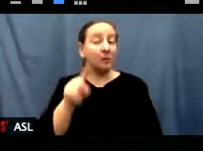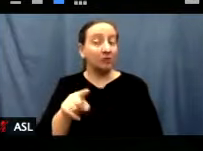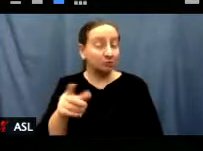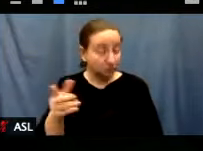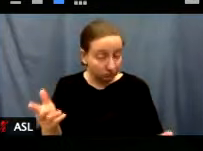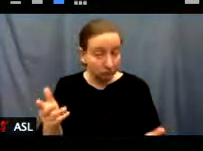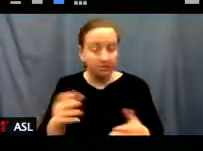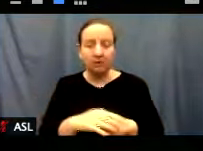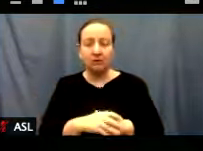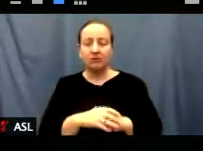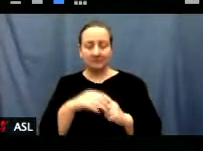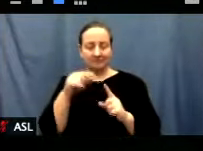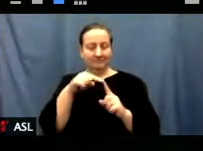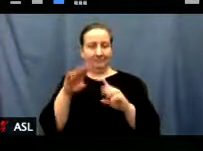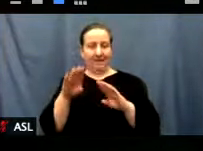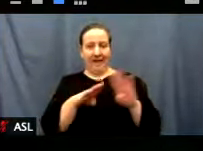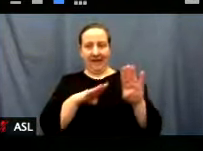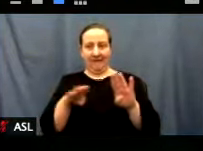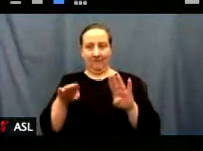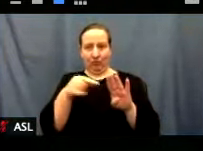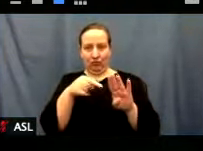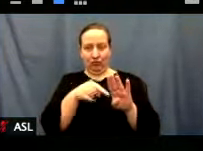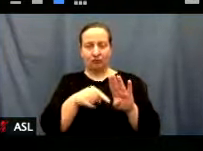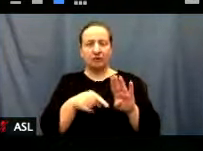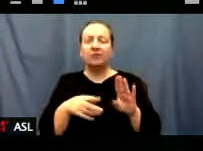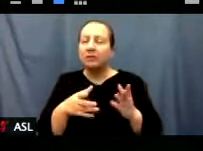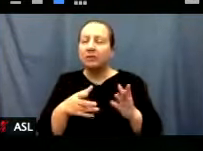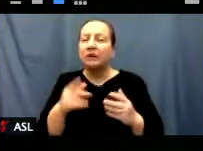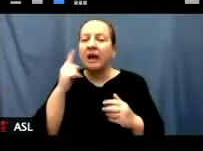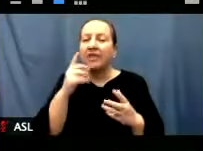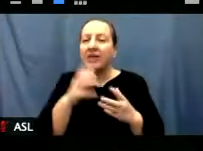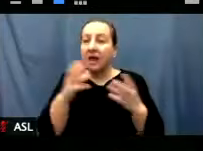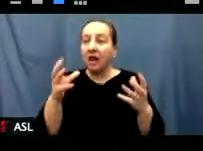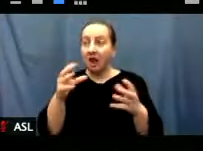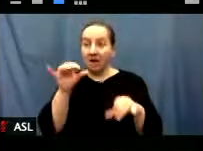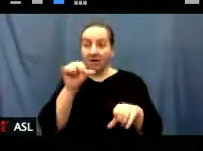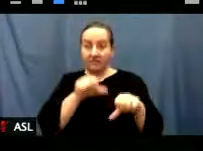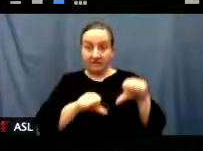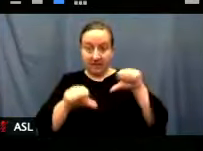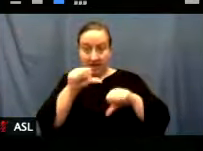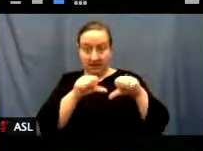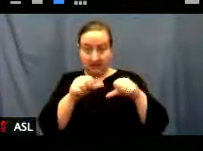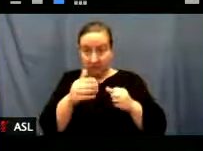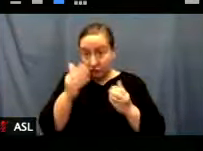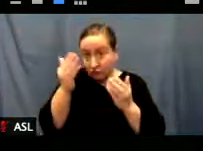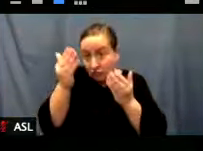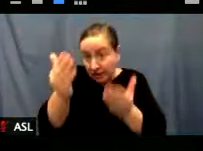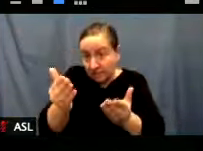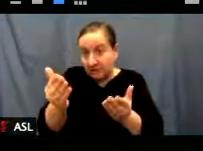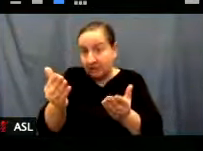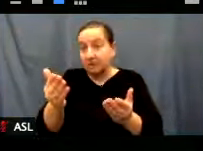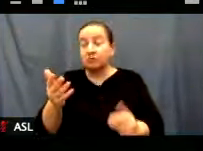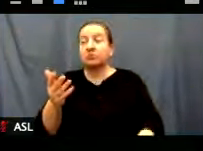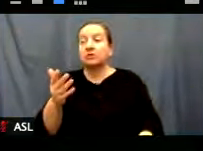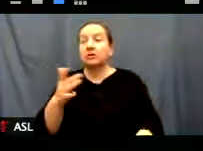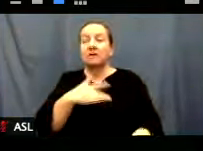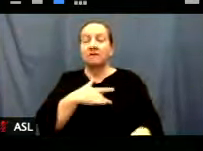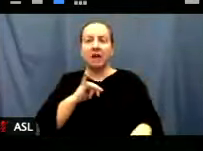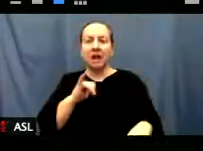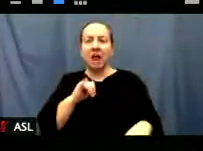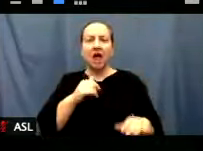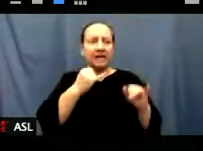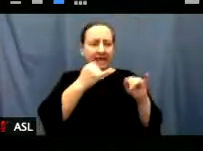to behavior. And I think much of the science and recommendations feels manageable for